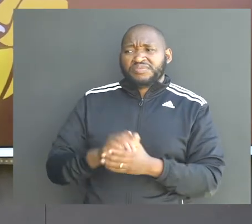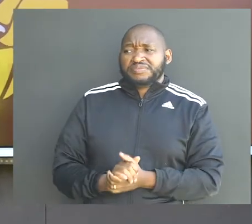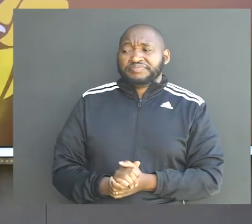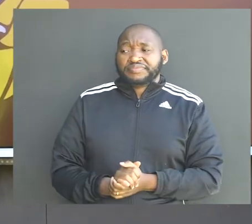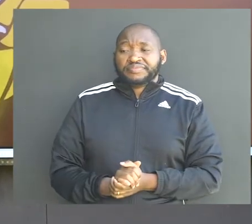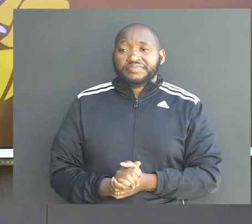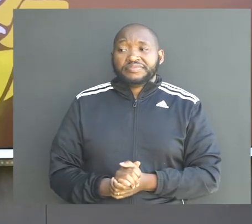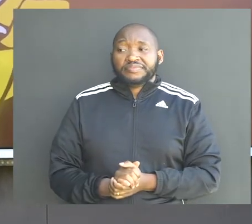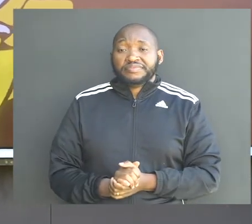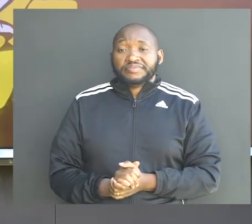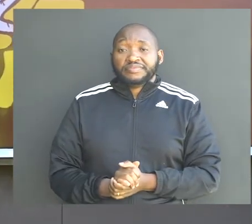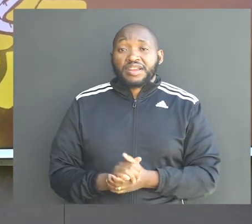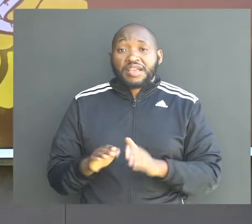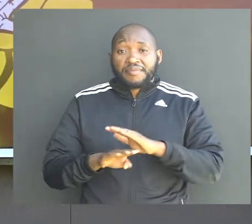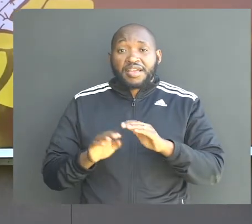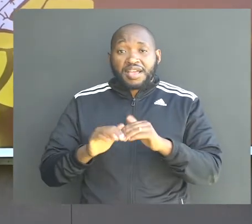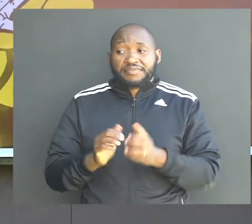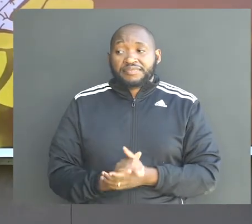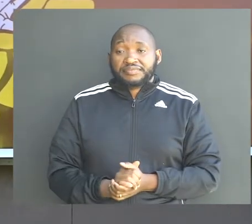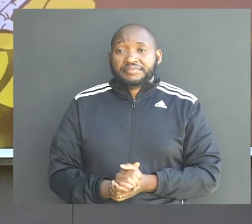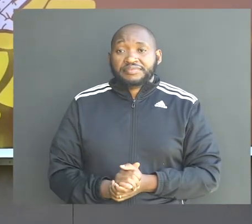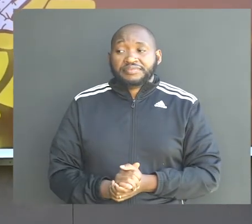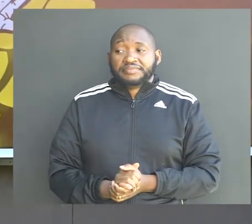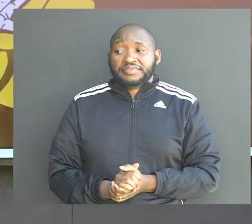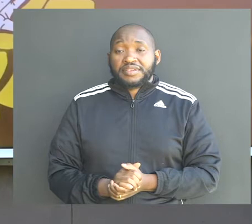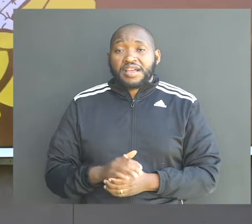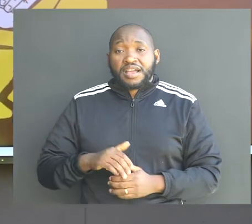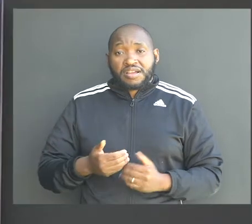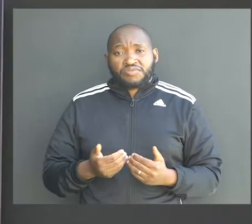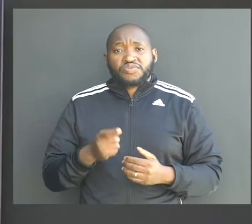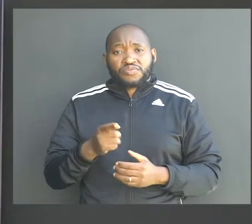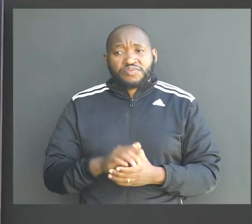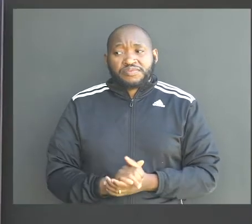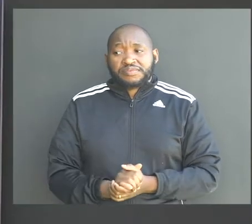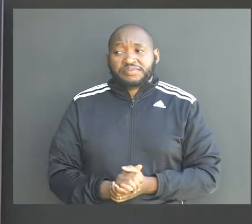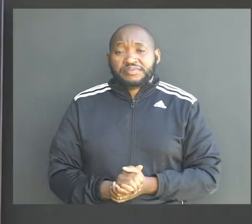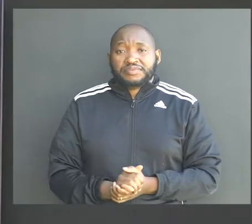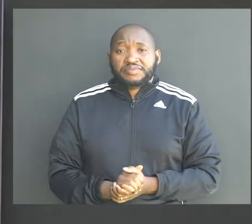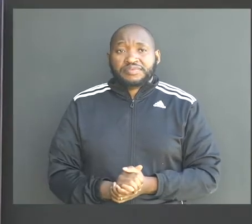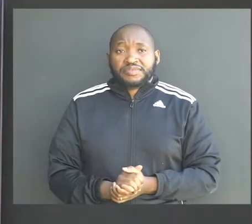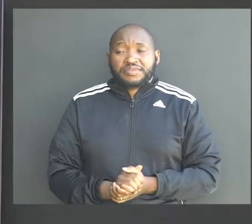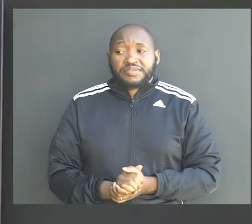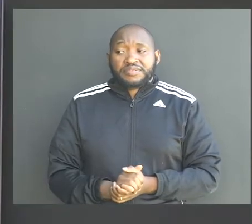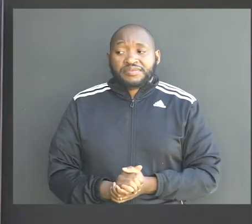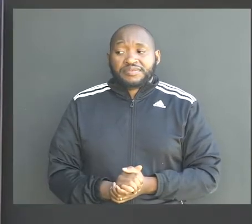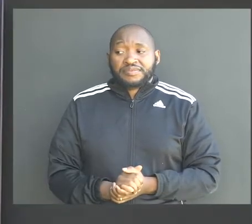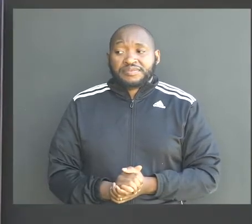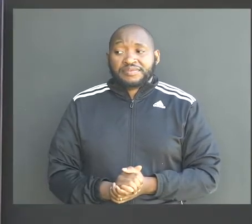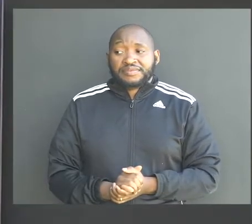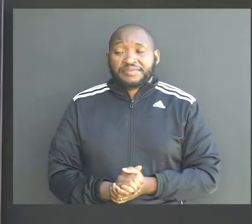how are you? Uh-huh. So this is me saying, how are you? How are you? How are you? Yeah. Okay. How are